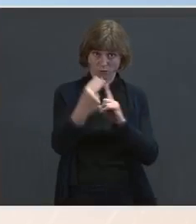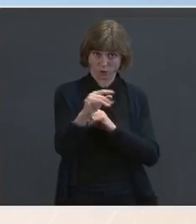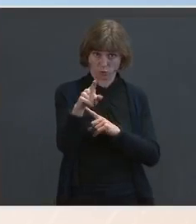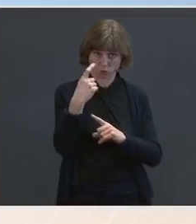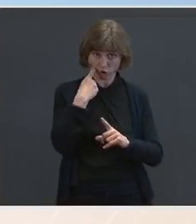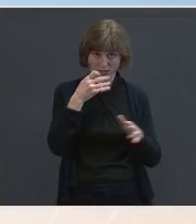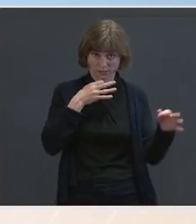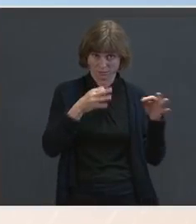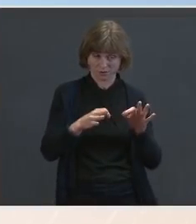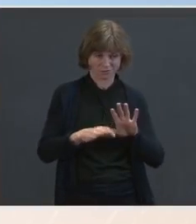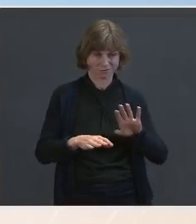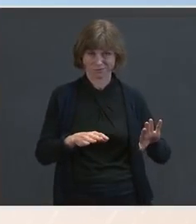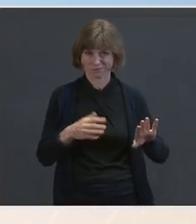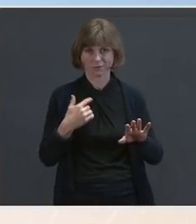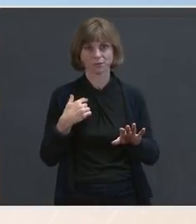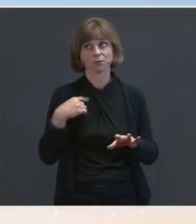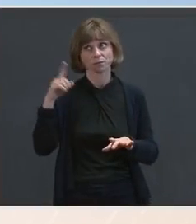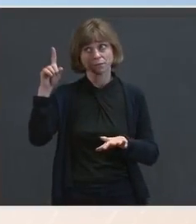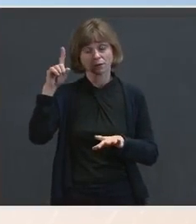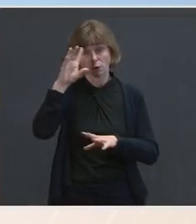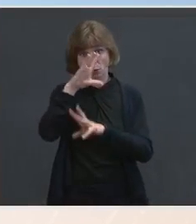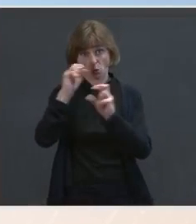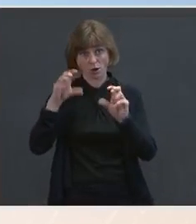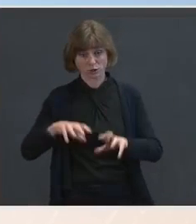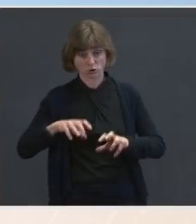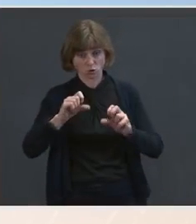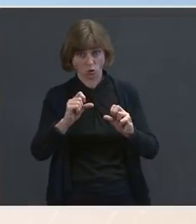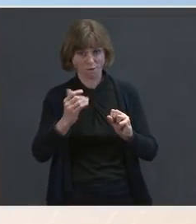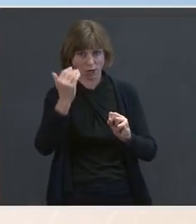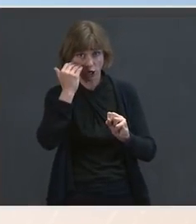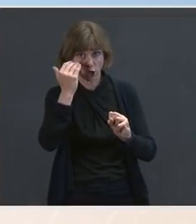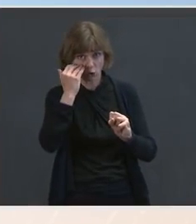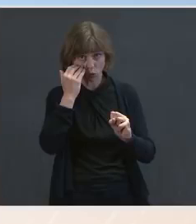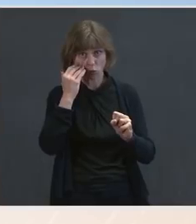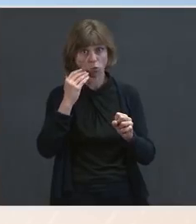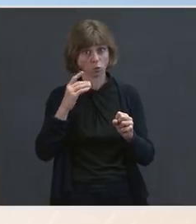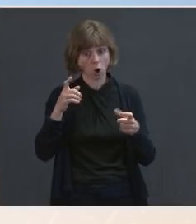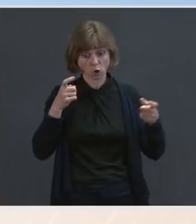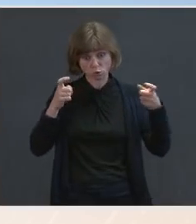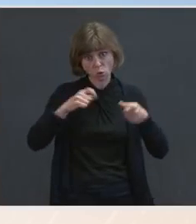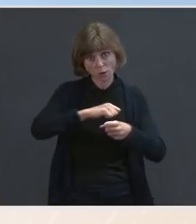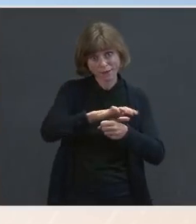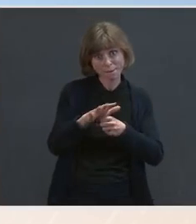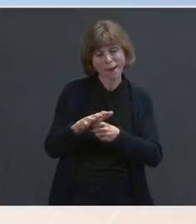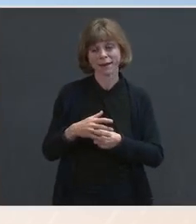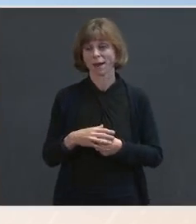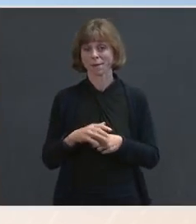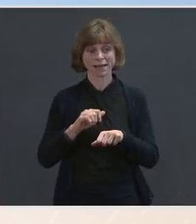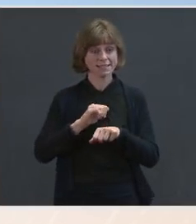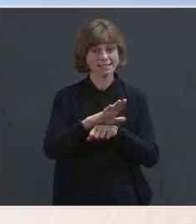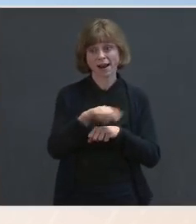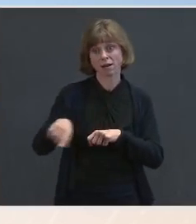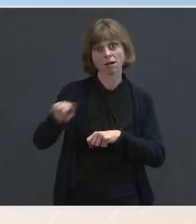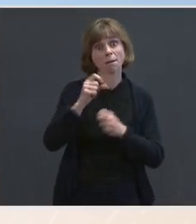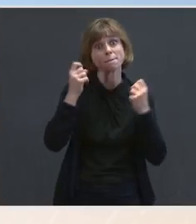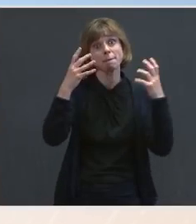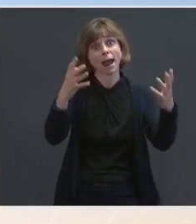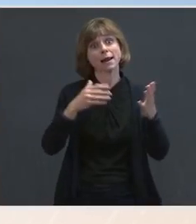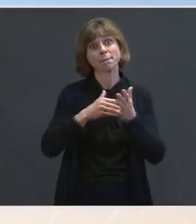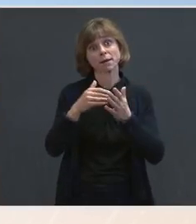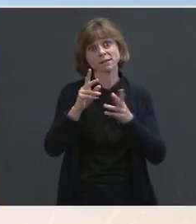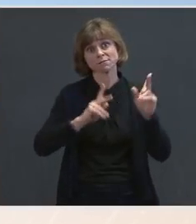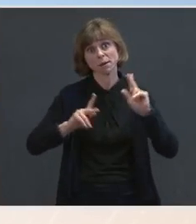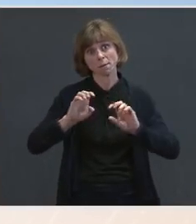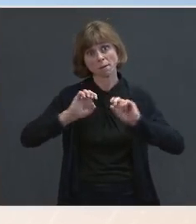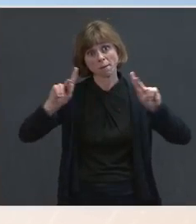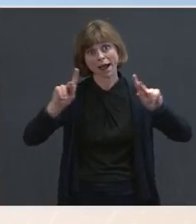knowing that getting the pandemic under control, helping address and put people back to work, the millions and millions of Americans who are